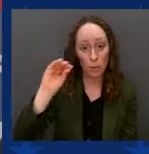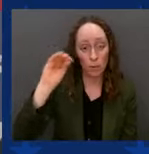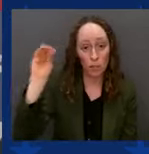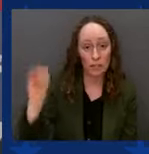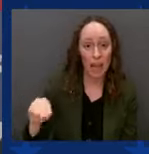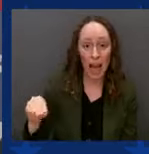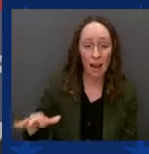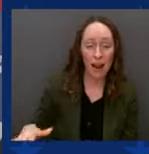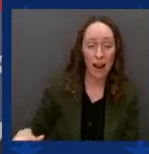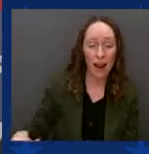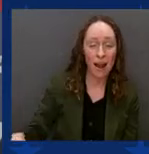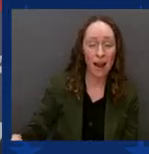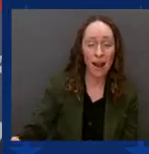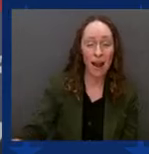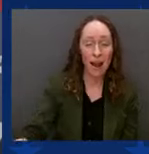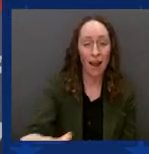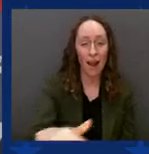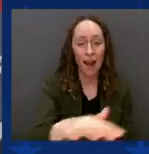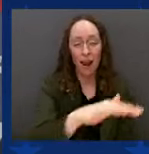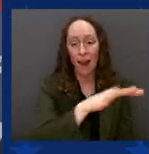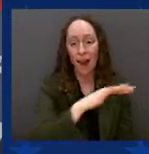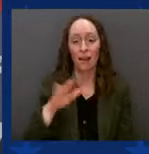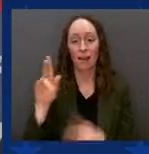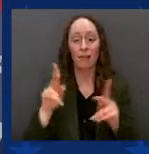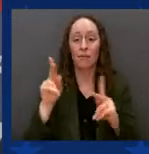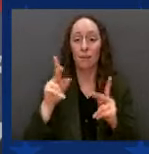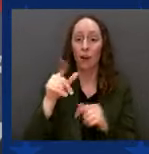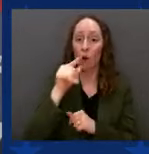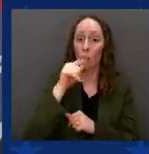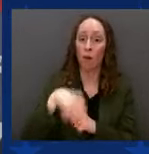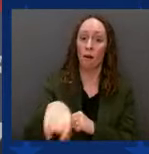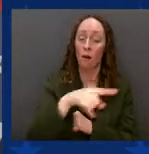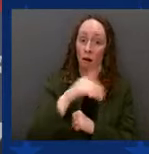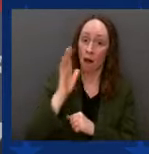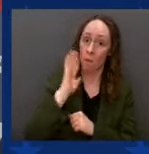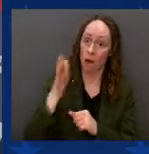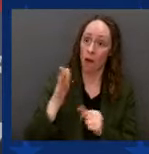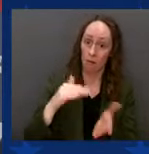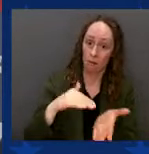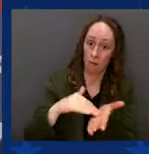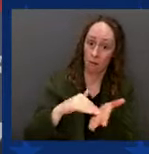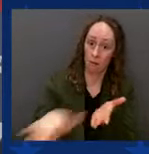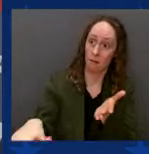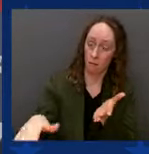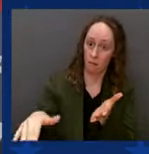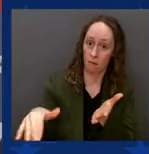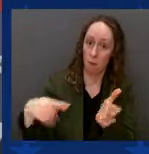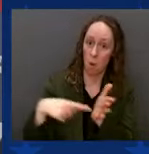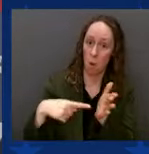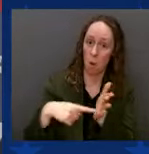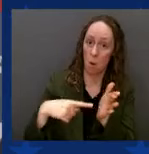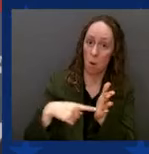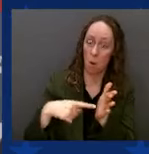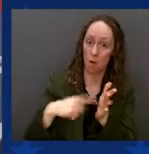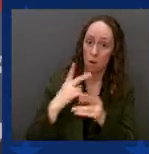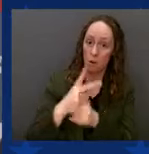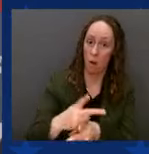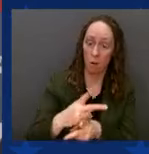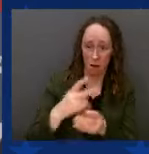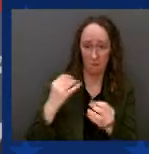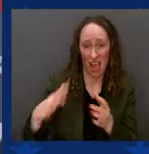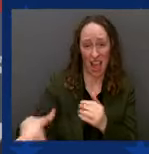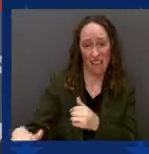go to, under my plan, 90% will go to families making under $75,000 a year,